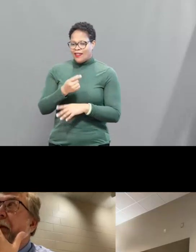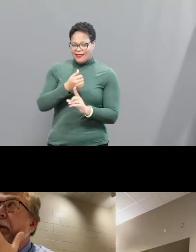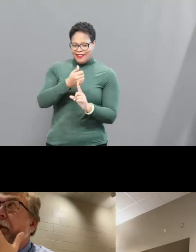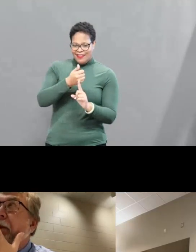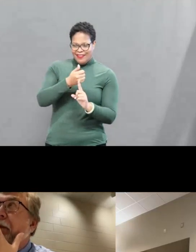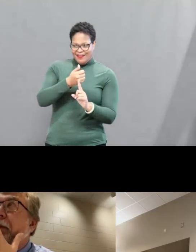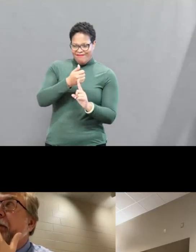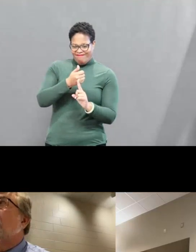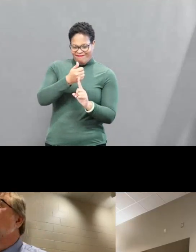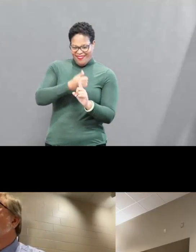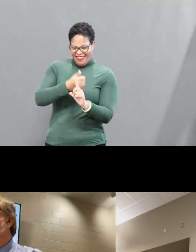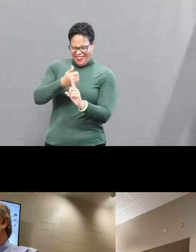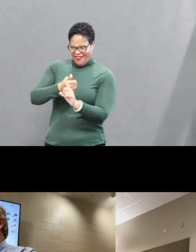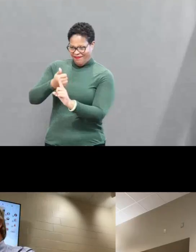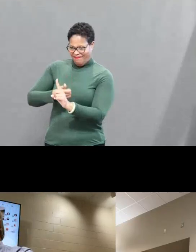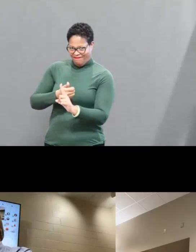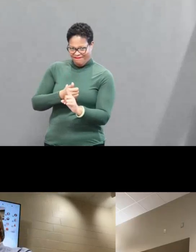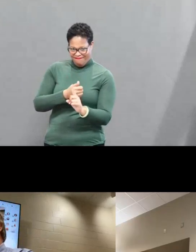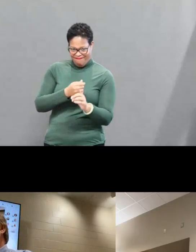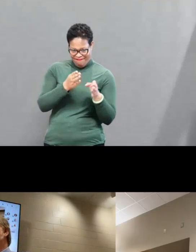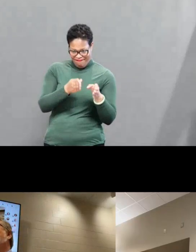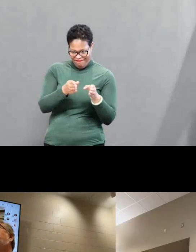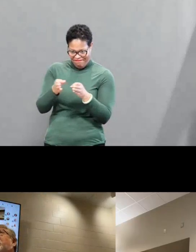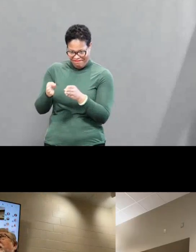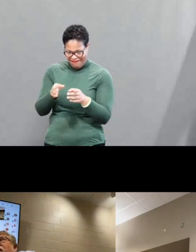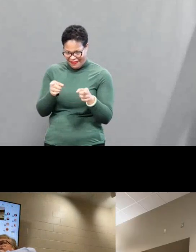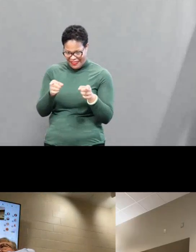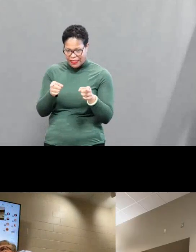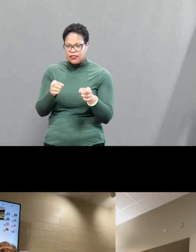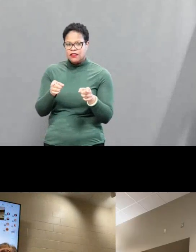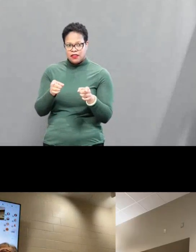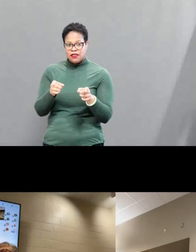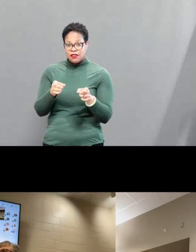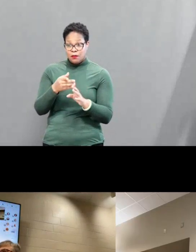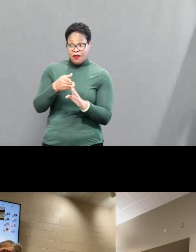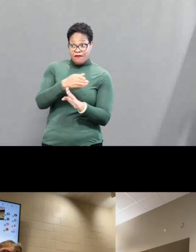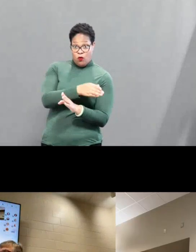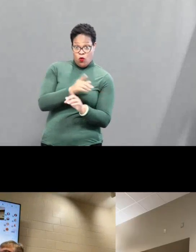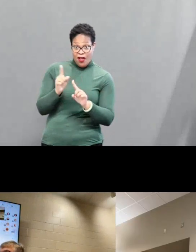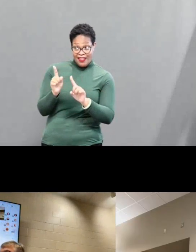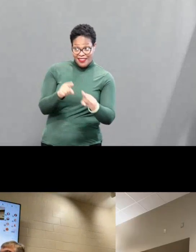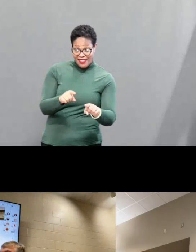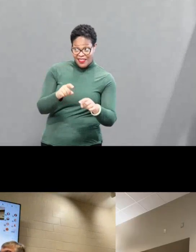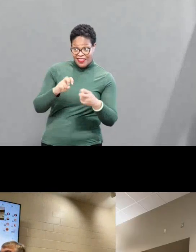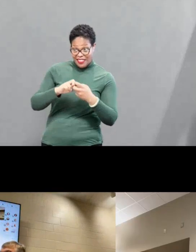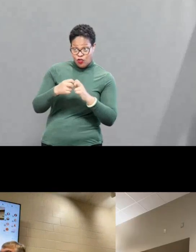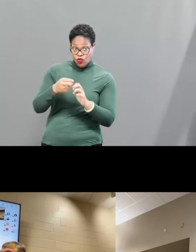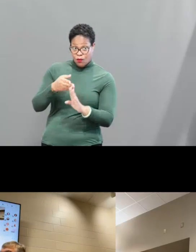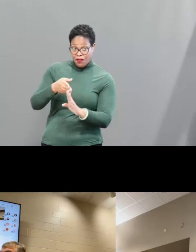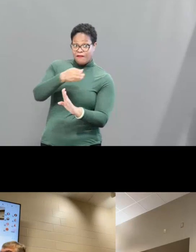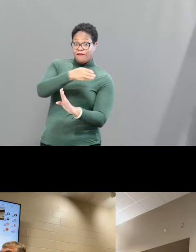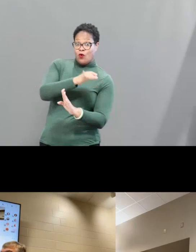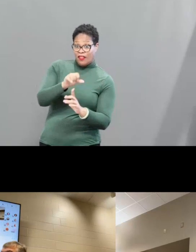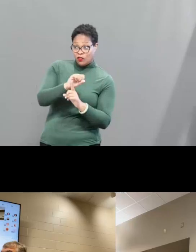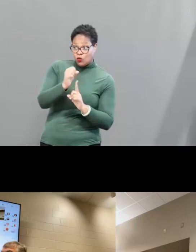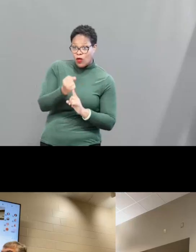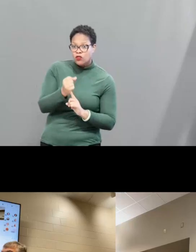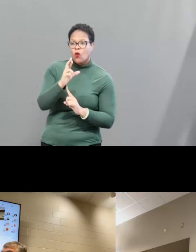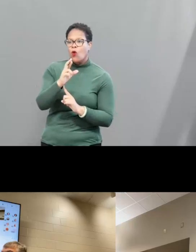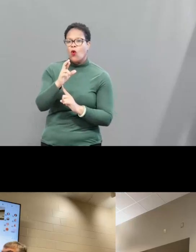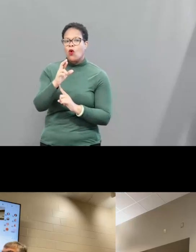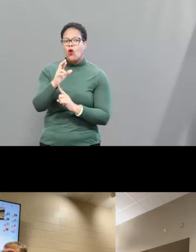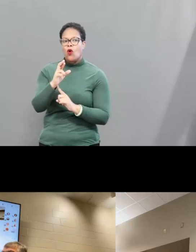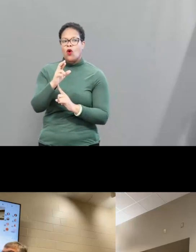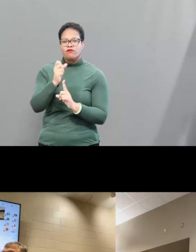looking at, the individual. Have there been attendance issues prior to that? Or is this